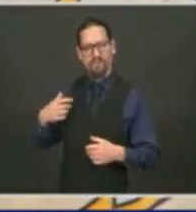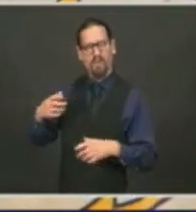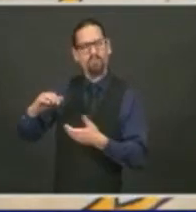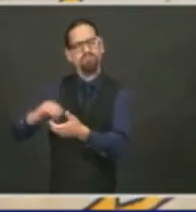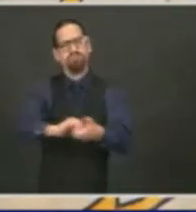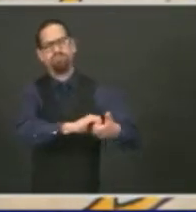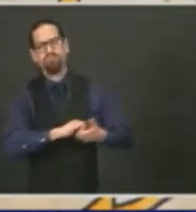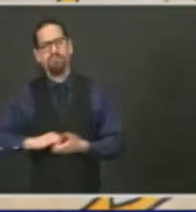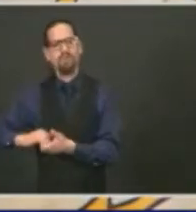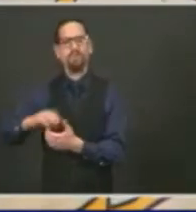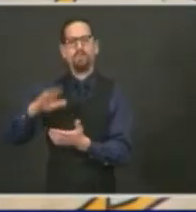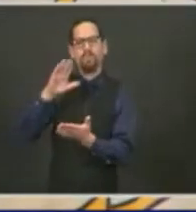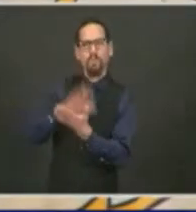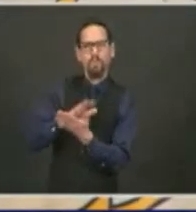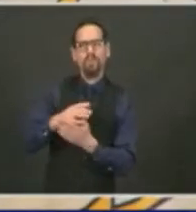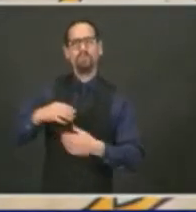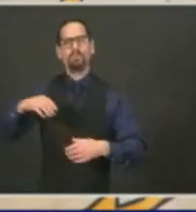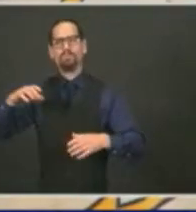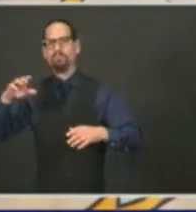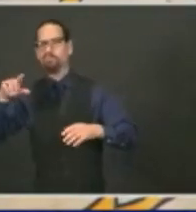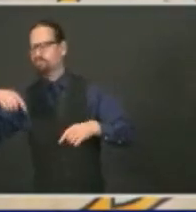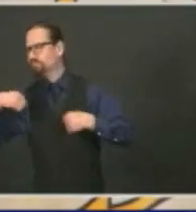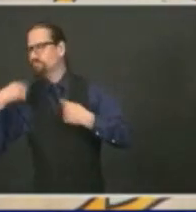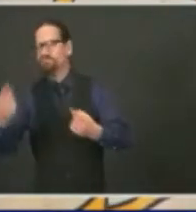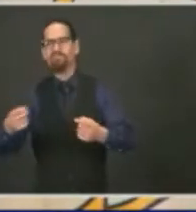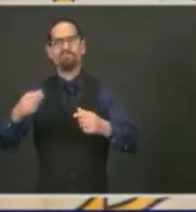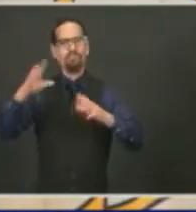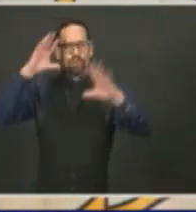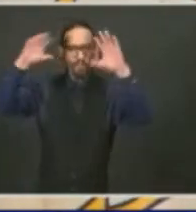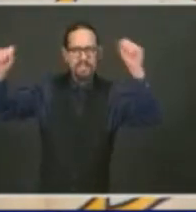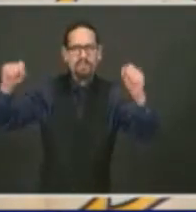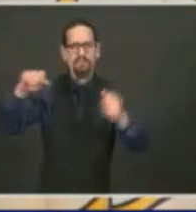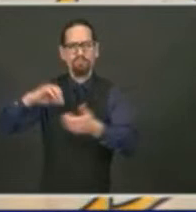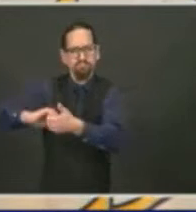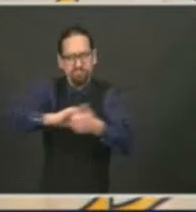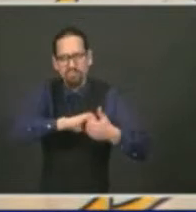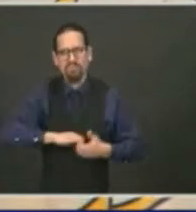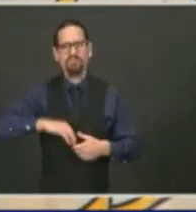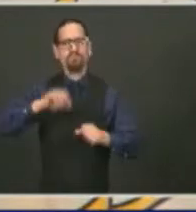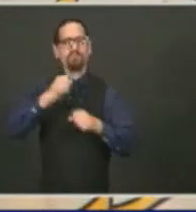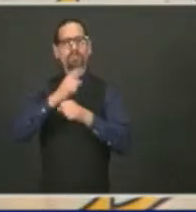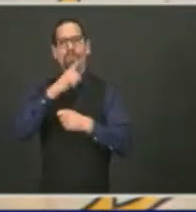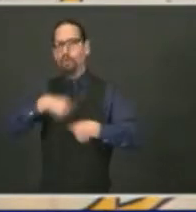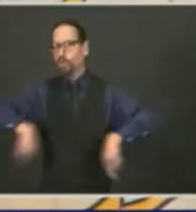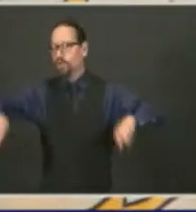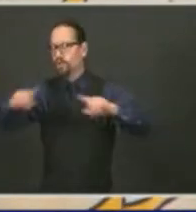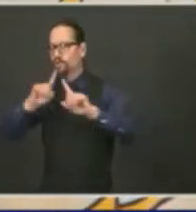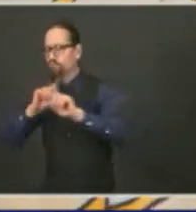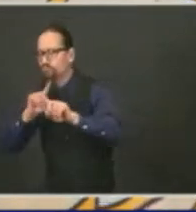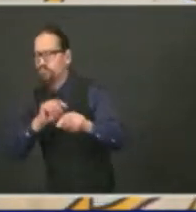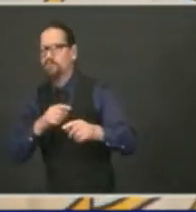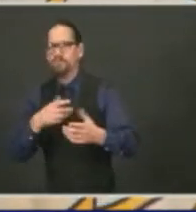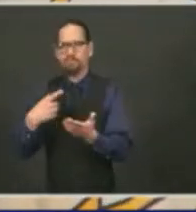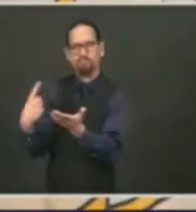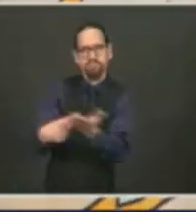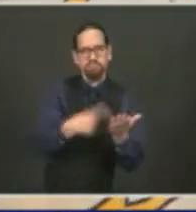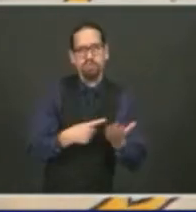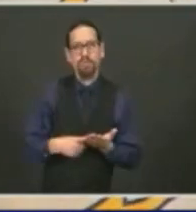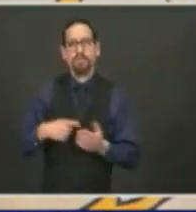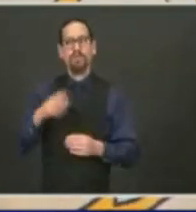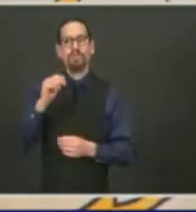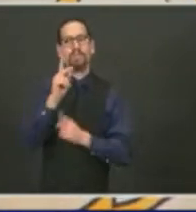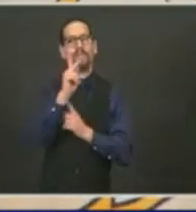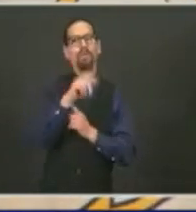They've asked for ramped up testing. We're going to be delivering on that. Our K-12 testing system is really best of class in